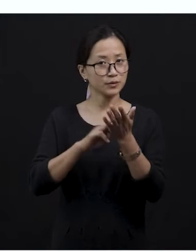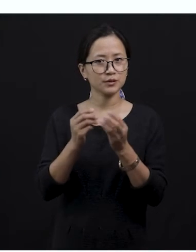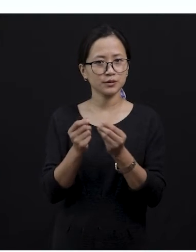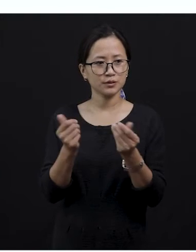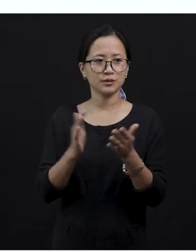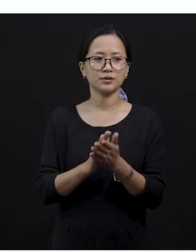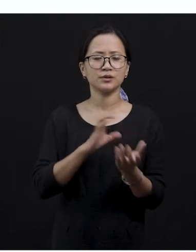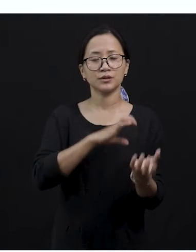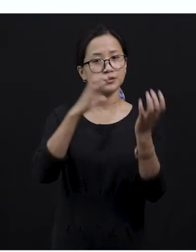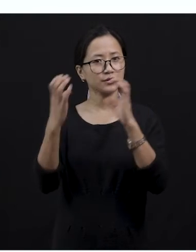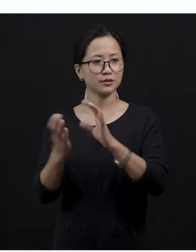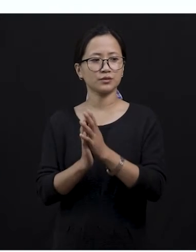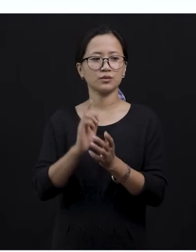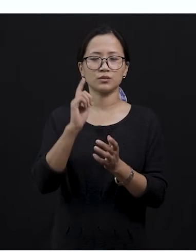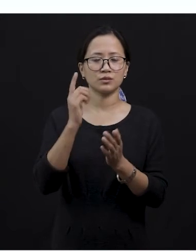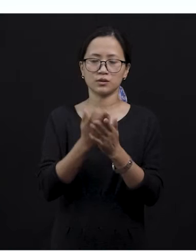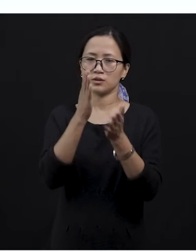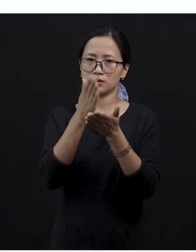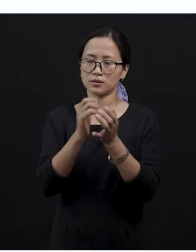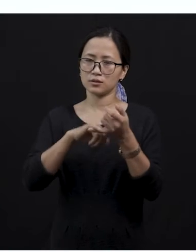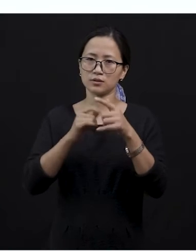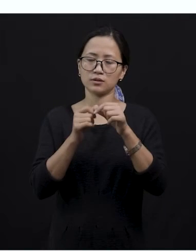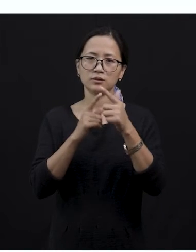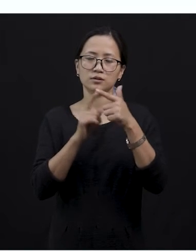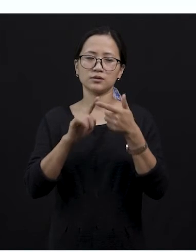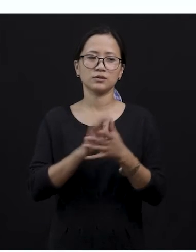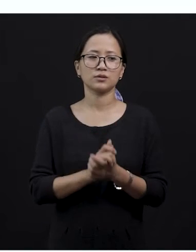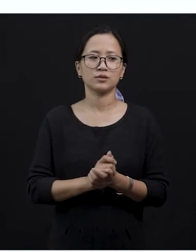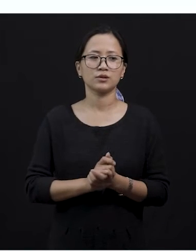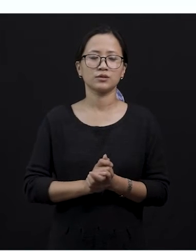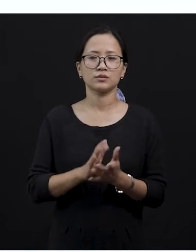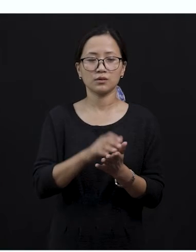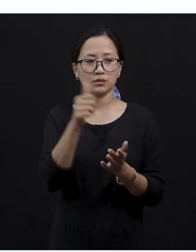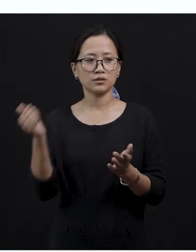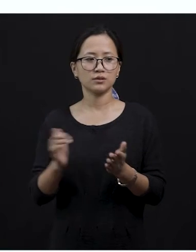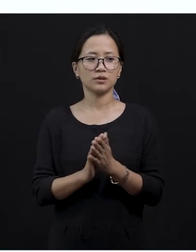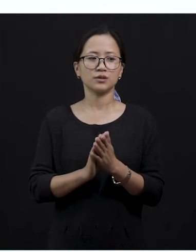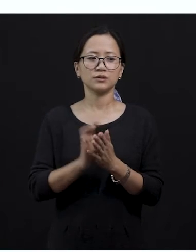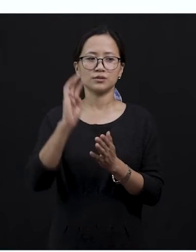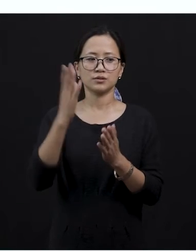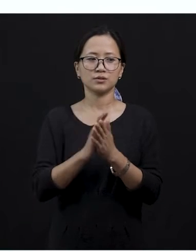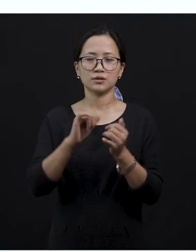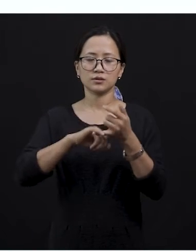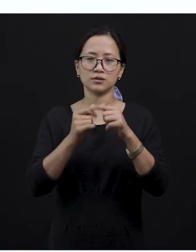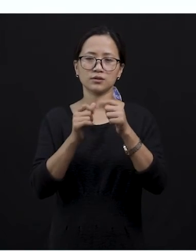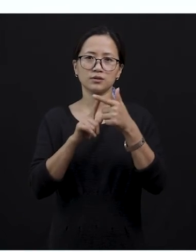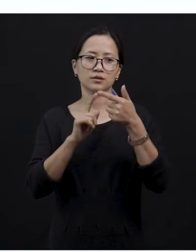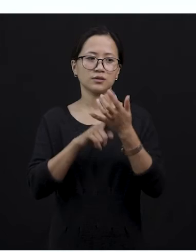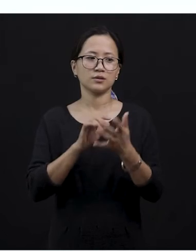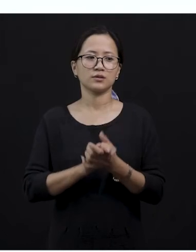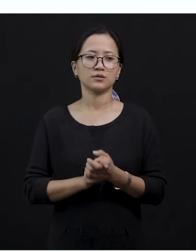material can change from one state to another. What else? The three states of matter are